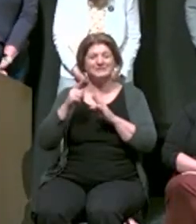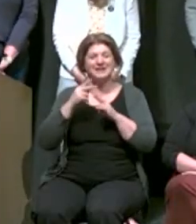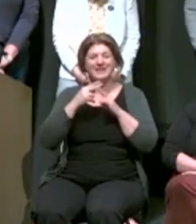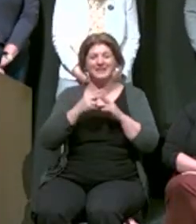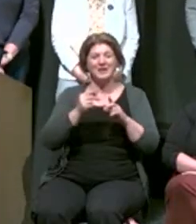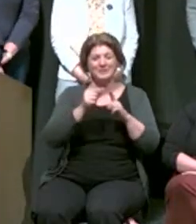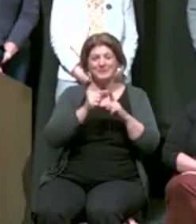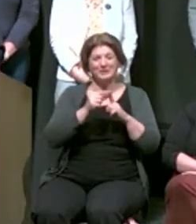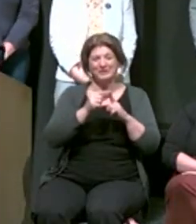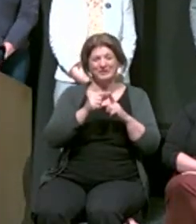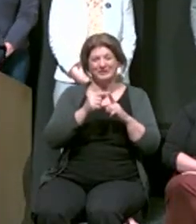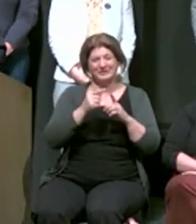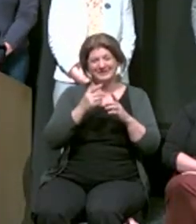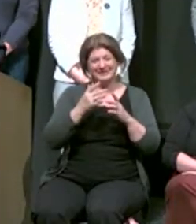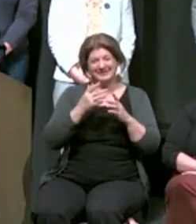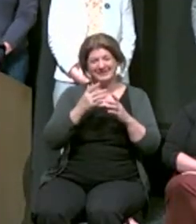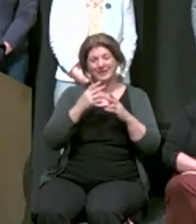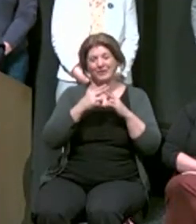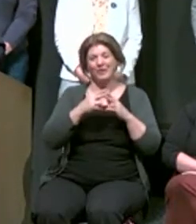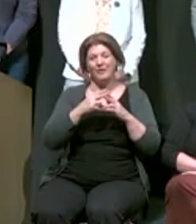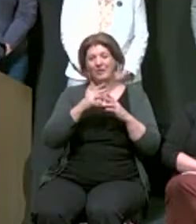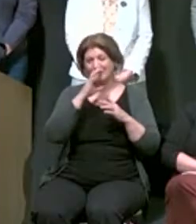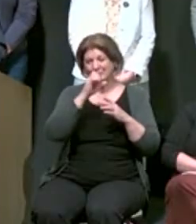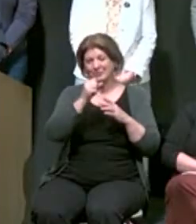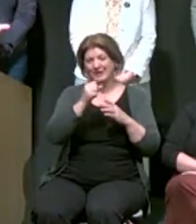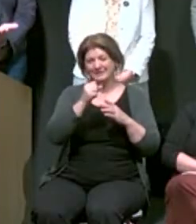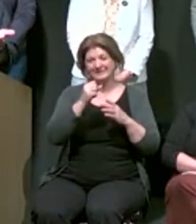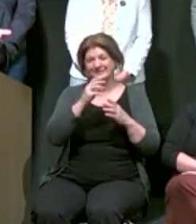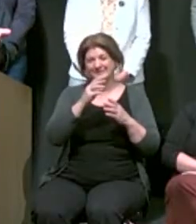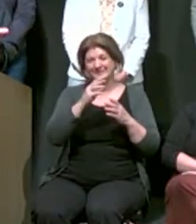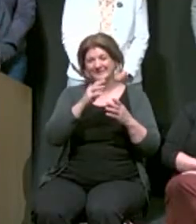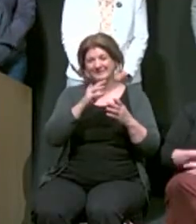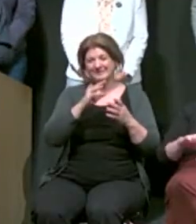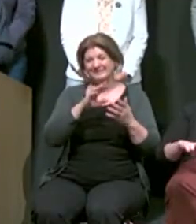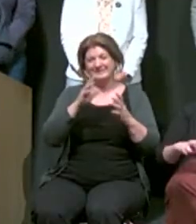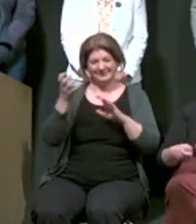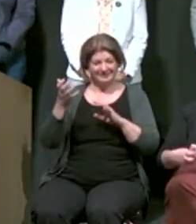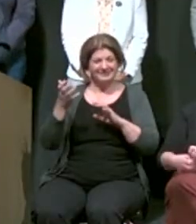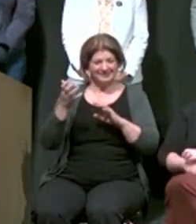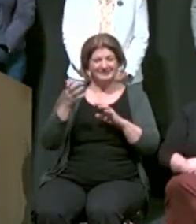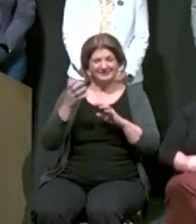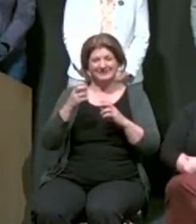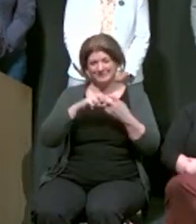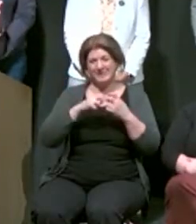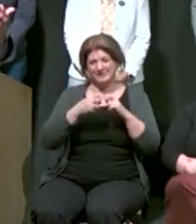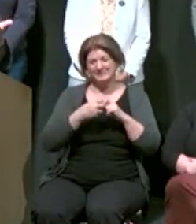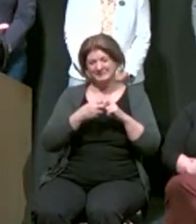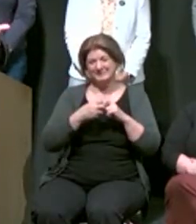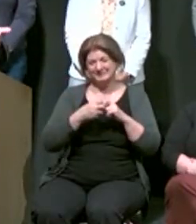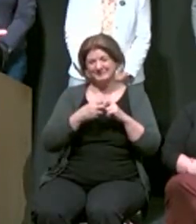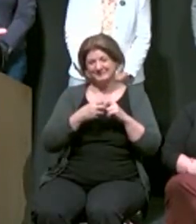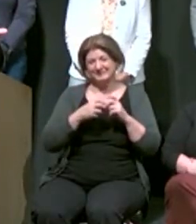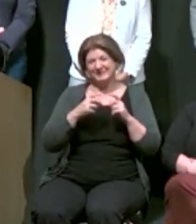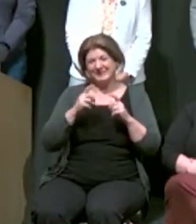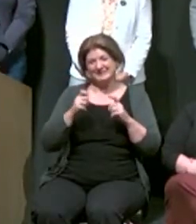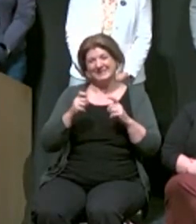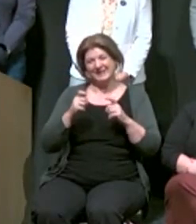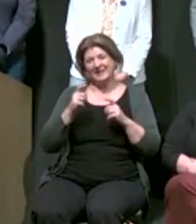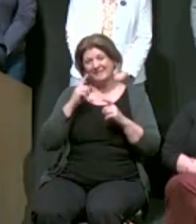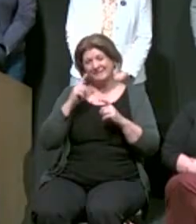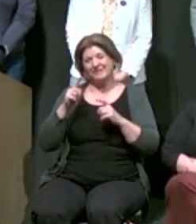nuisance applied here, so that was initially something that was thought about from a